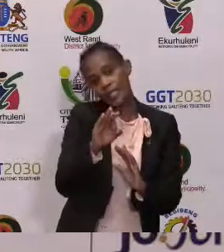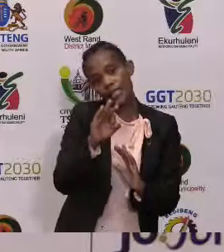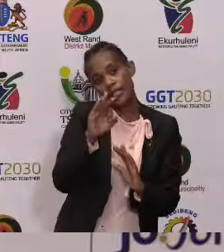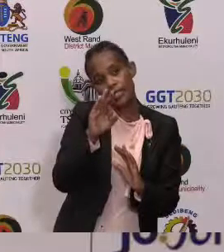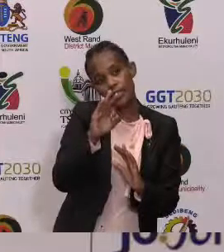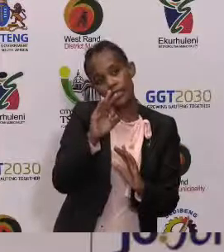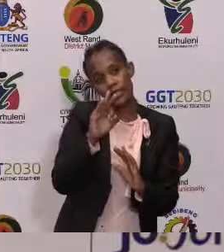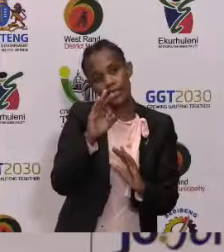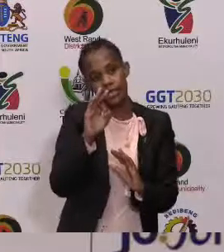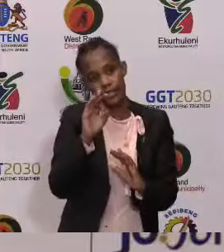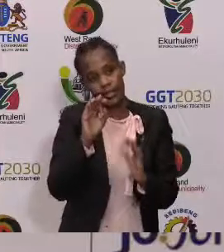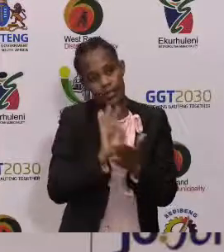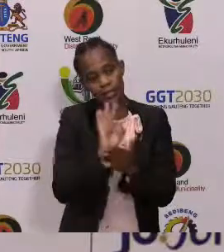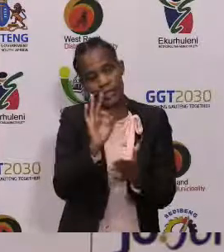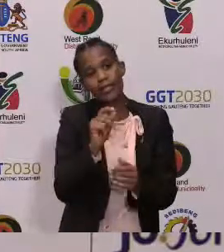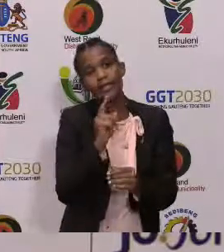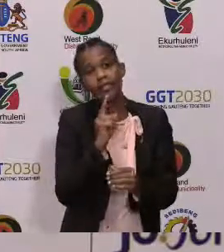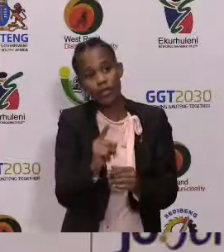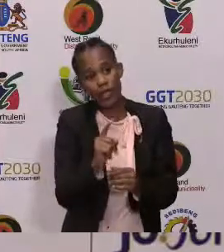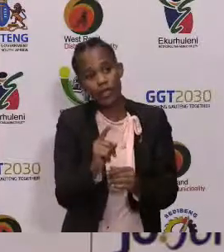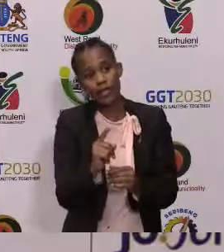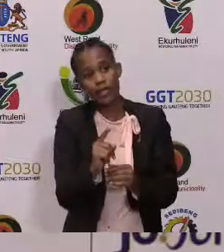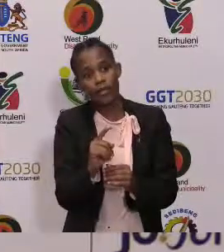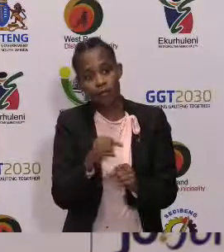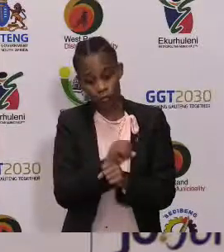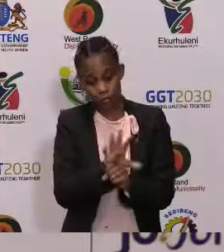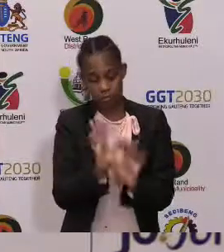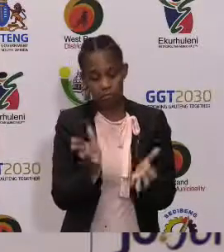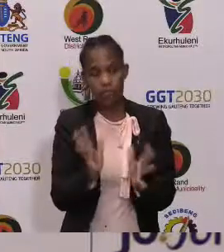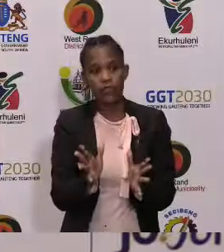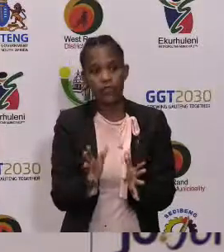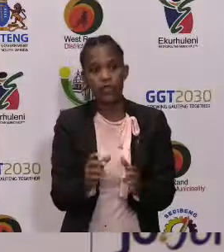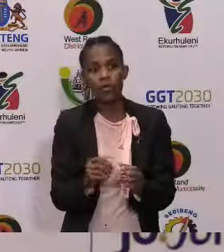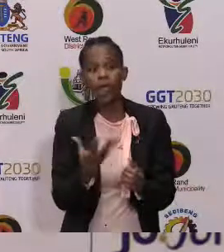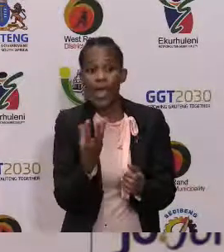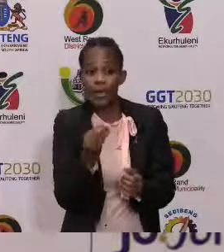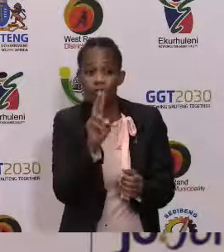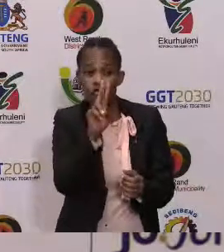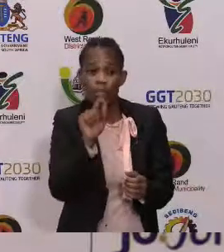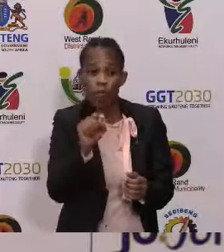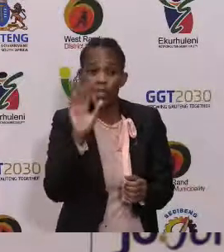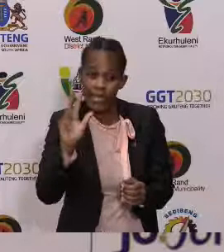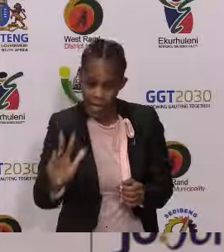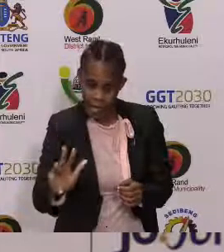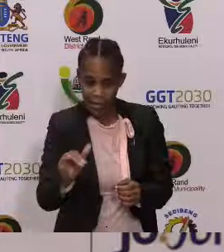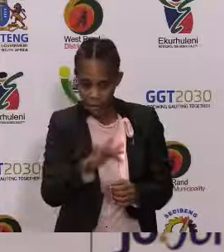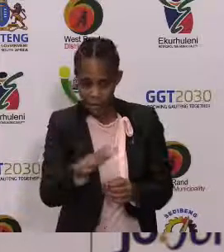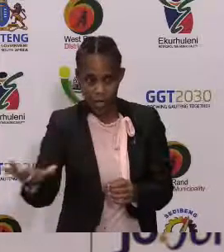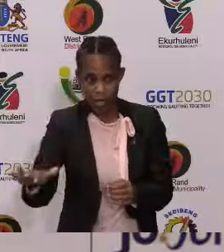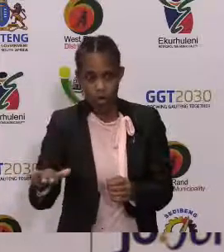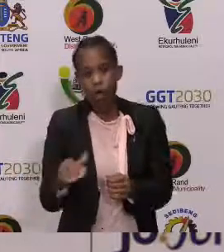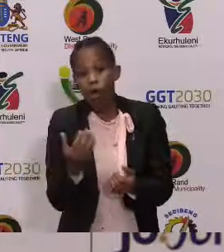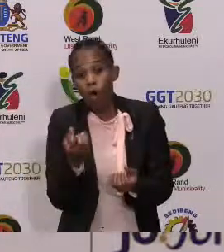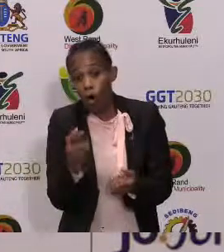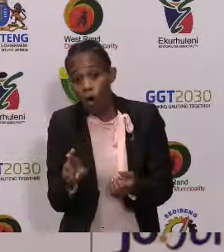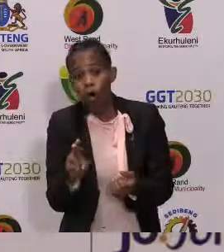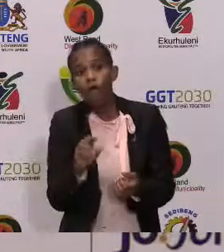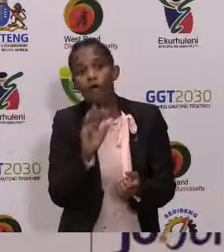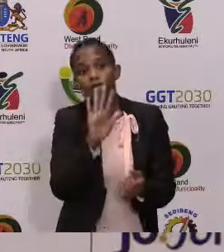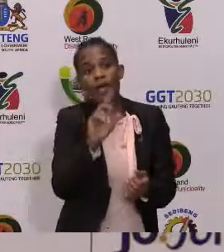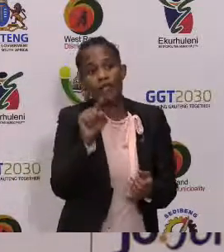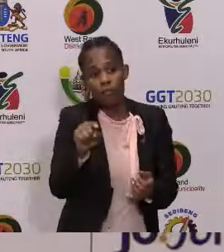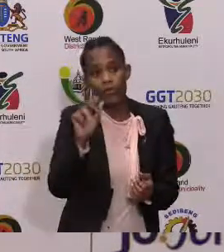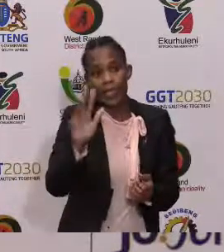in the province, whereas the Sero survey suggests there were closer to 2.9 million, if not 5.8 million, people in